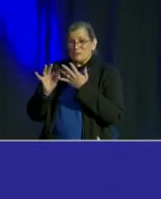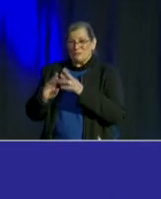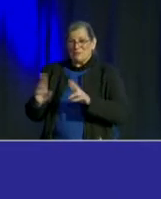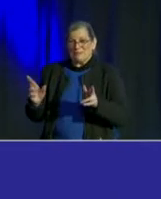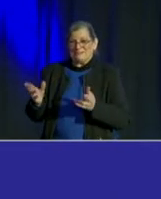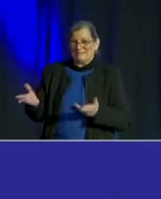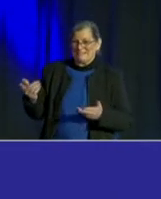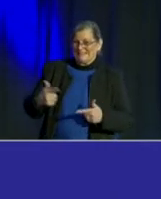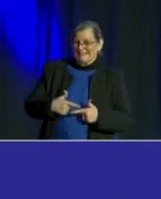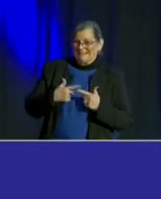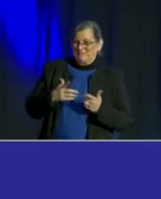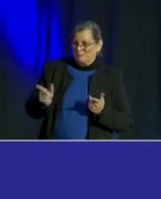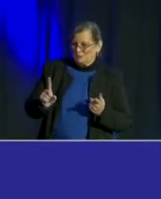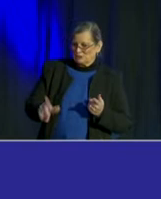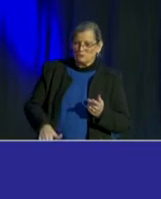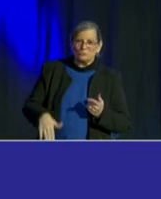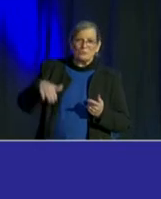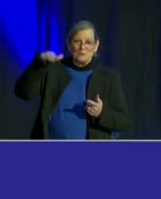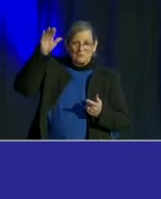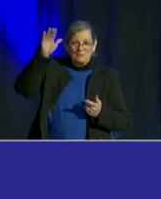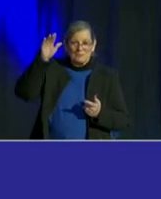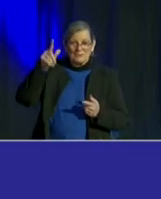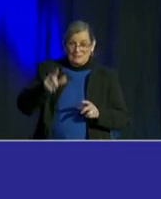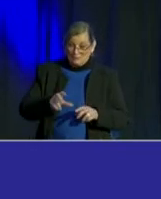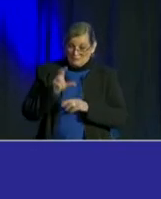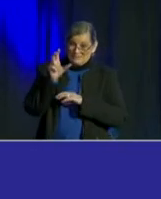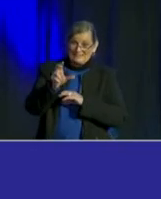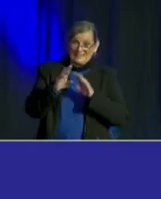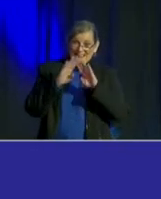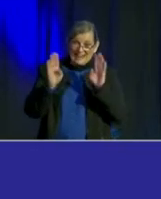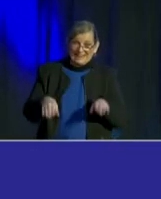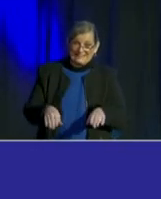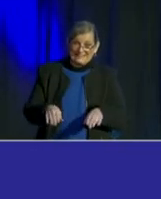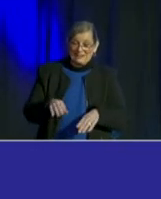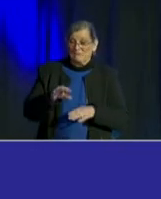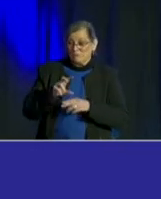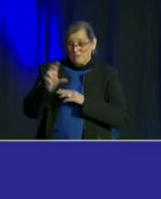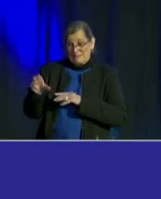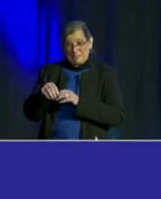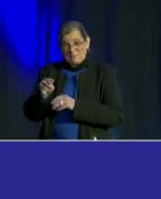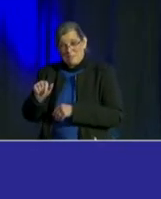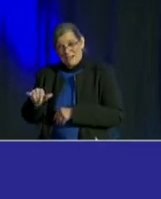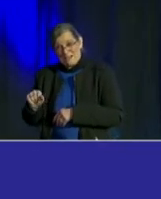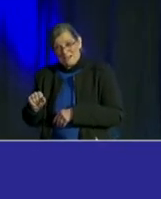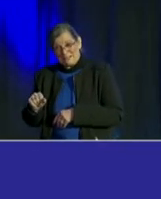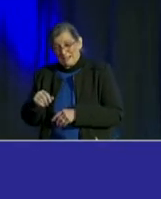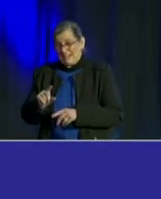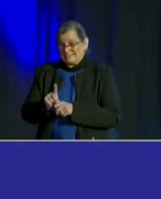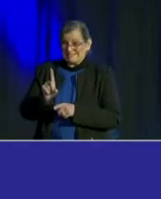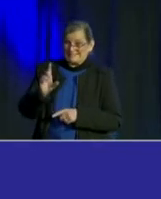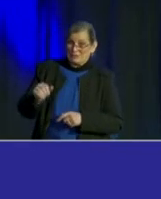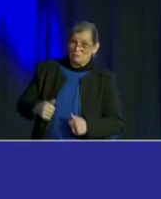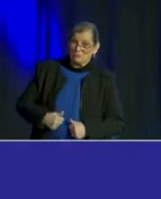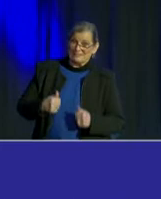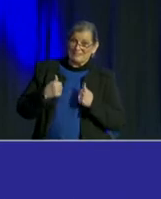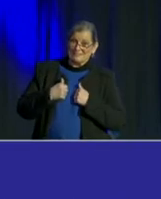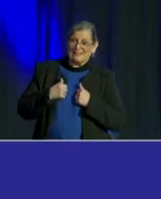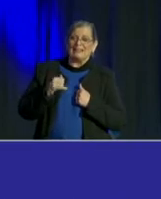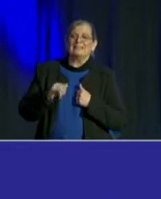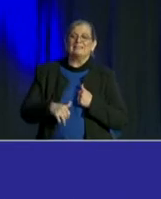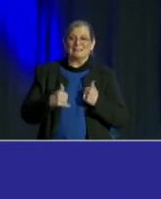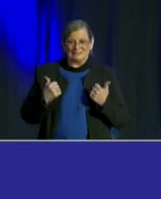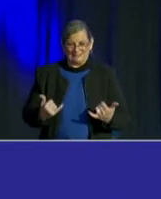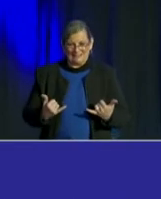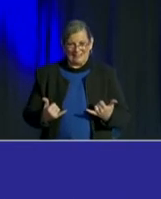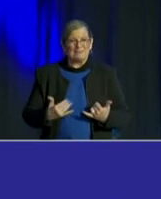in. So when you invest in housing, you're investing in Maya, you're investing in our residents. So I ask you to do that today, and I thank you for your time.